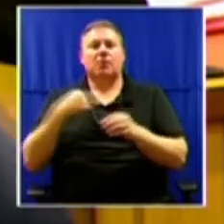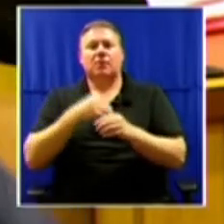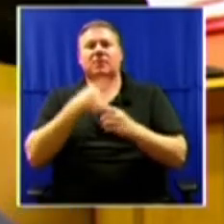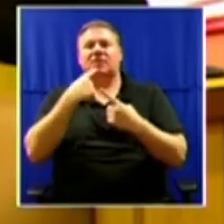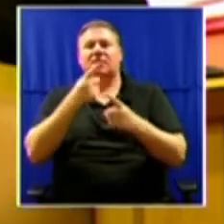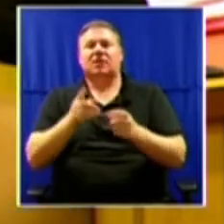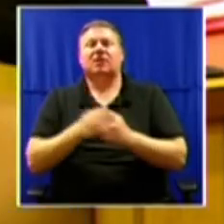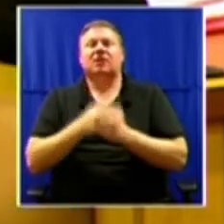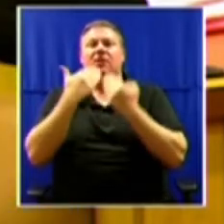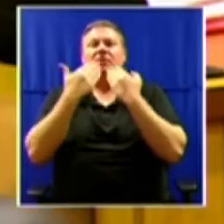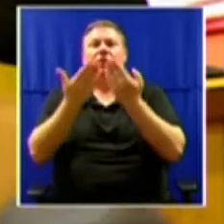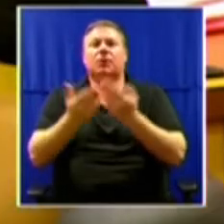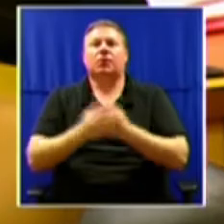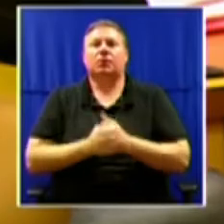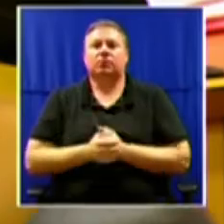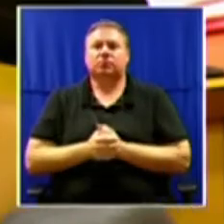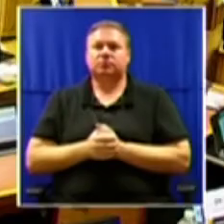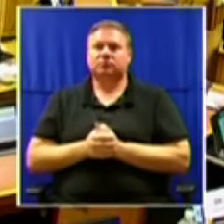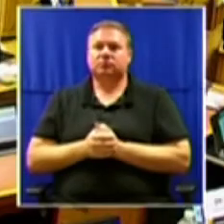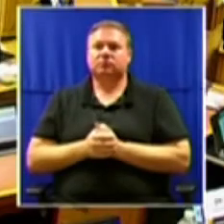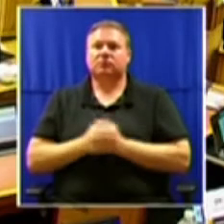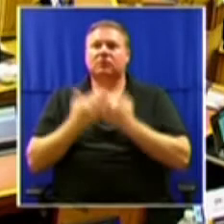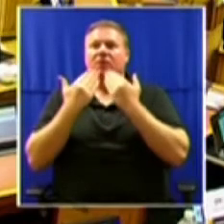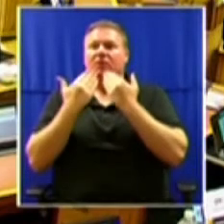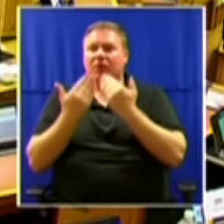asking. Thank you. Thank you.